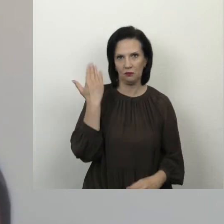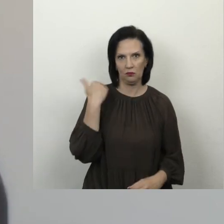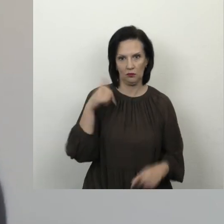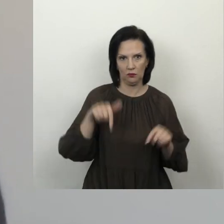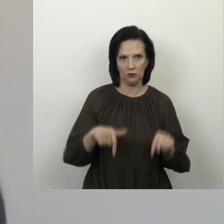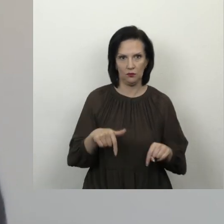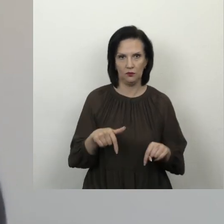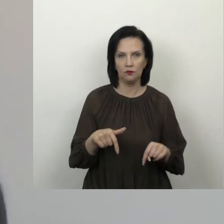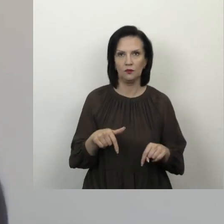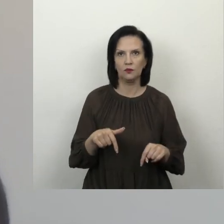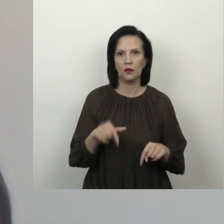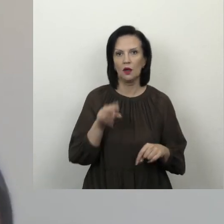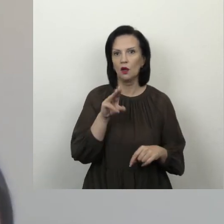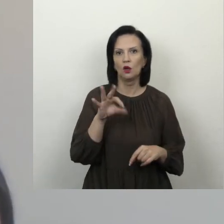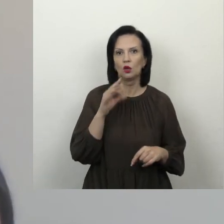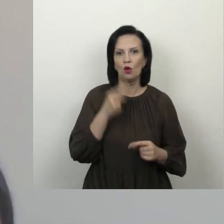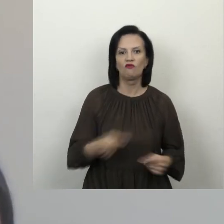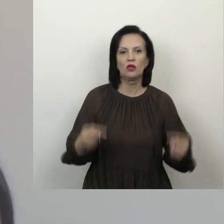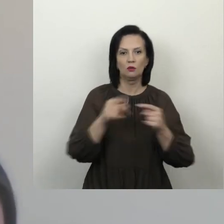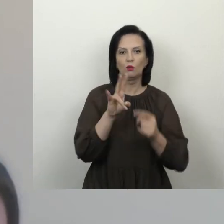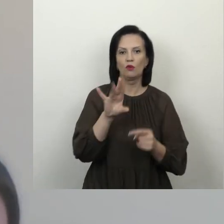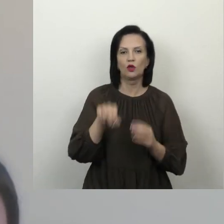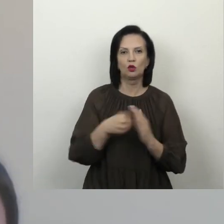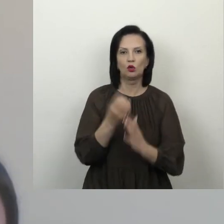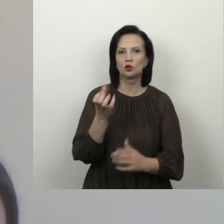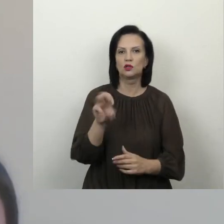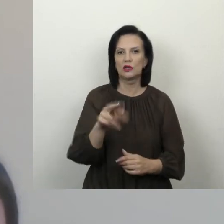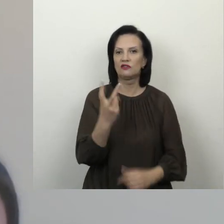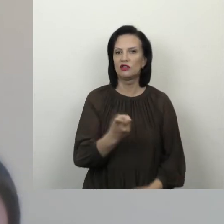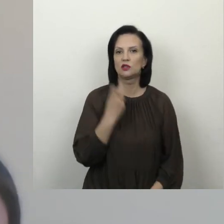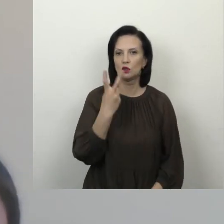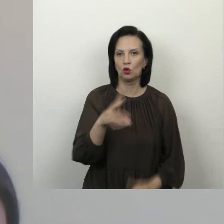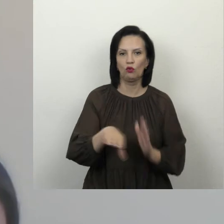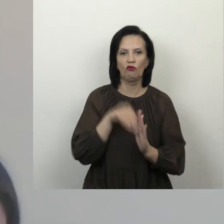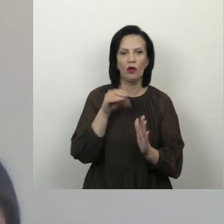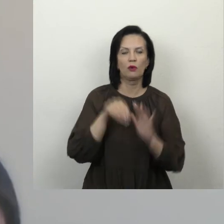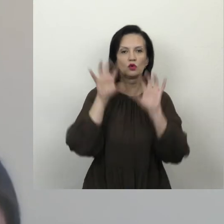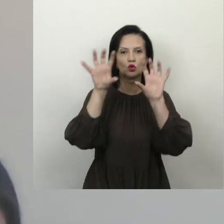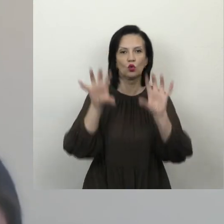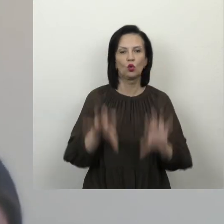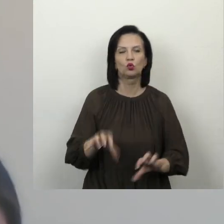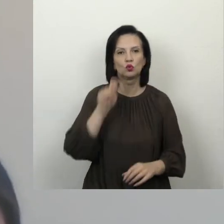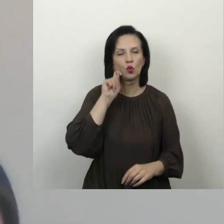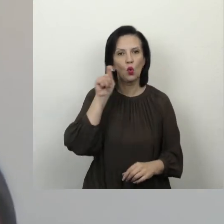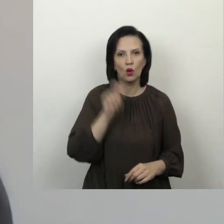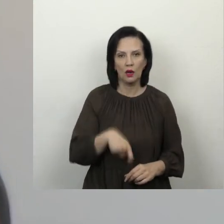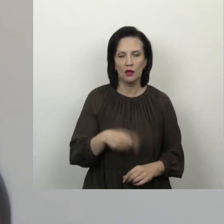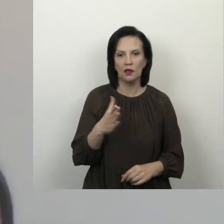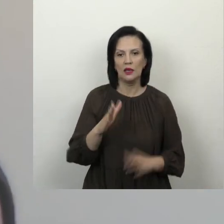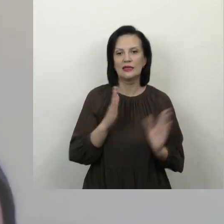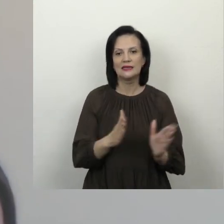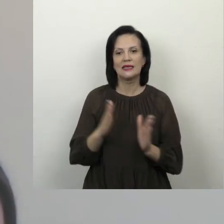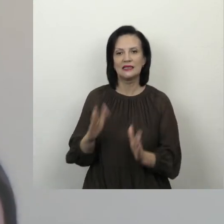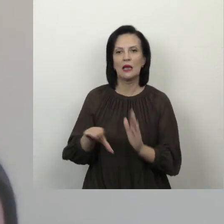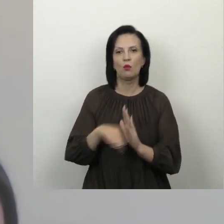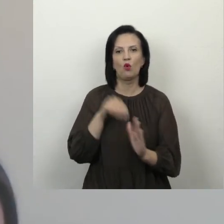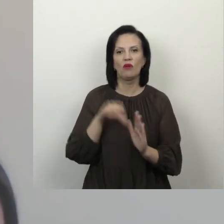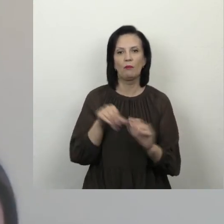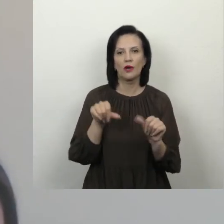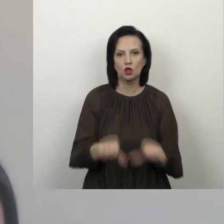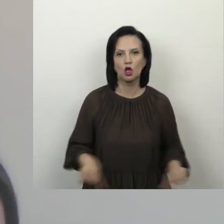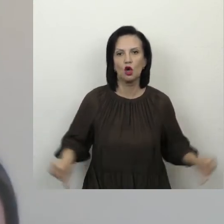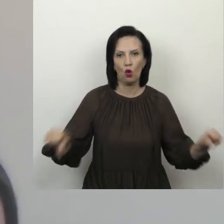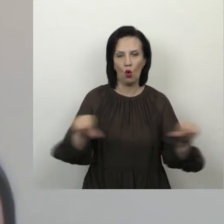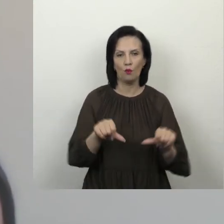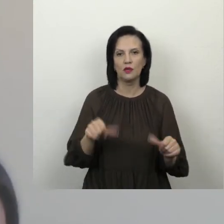and we had recently local elections in our country under Article 202 of the Electoral Code of Ukraine.